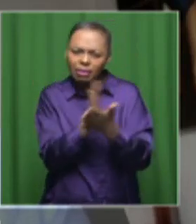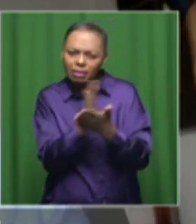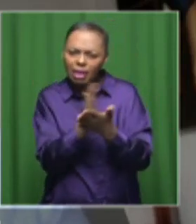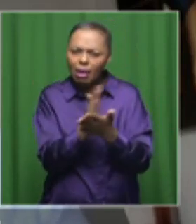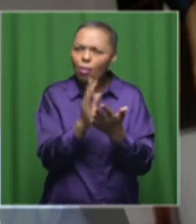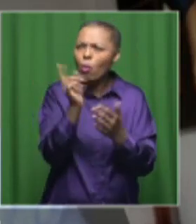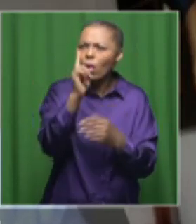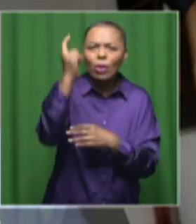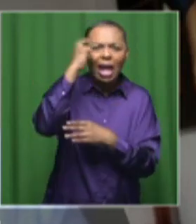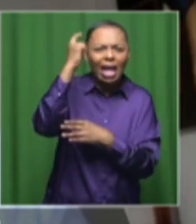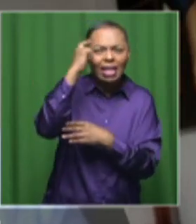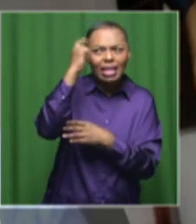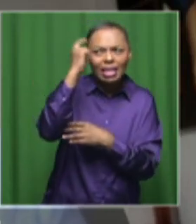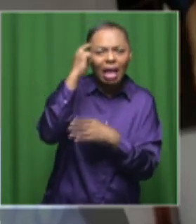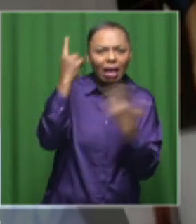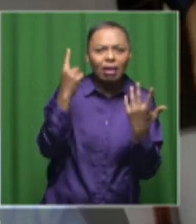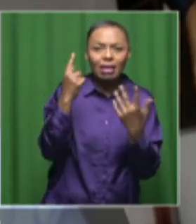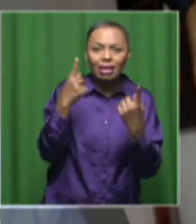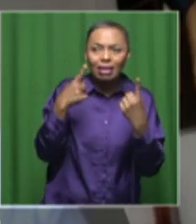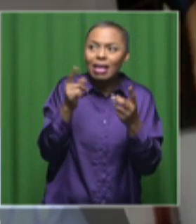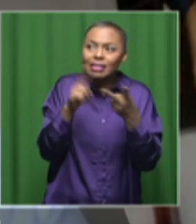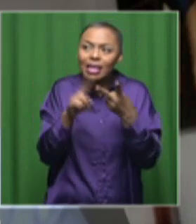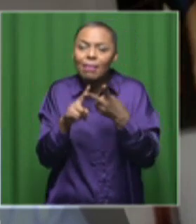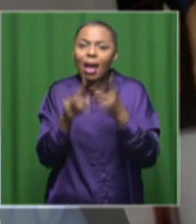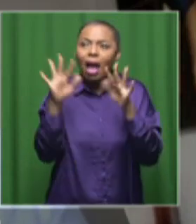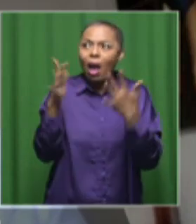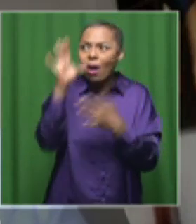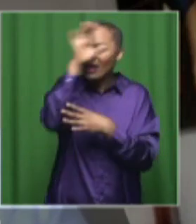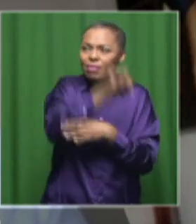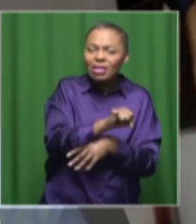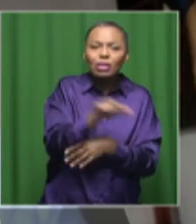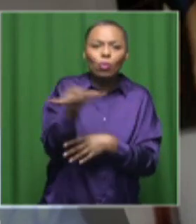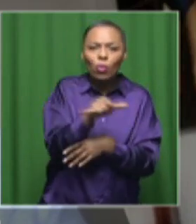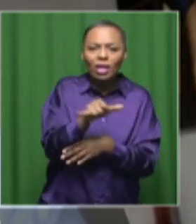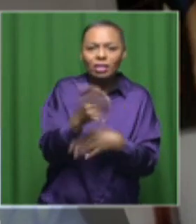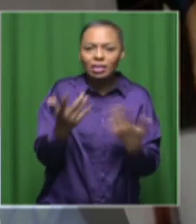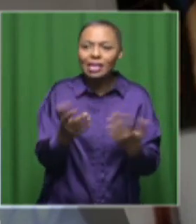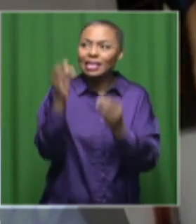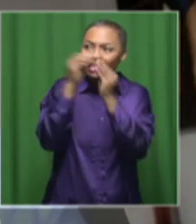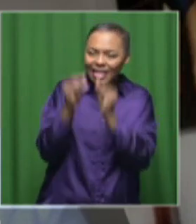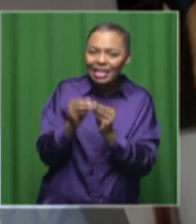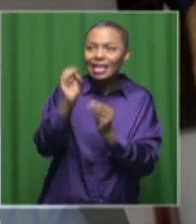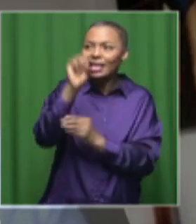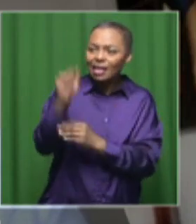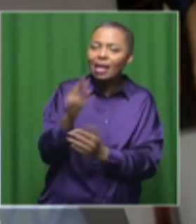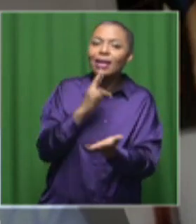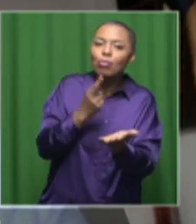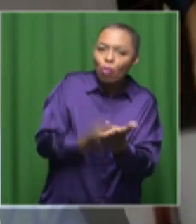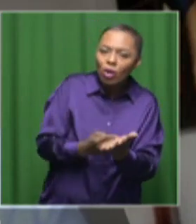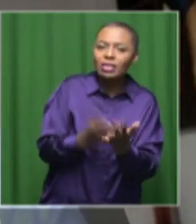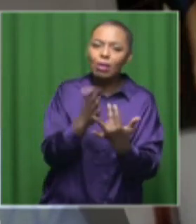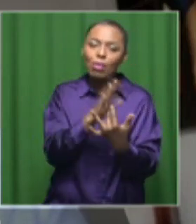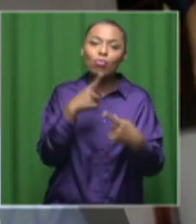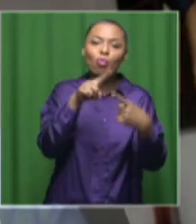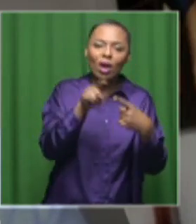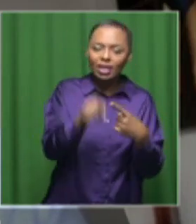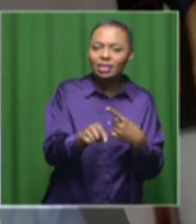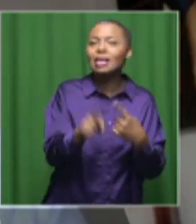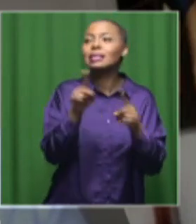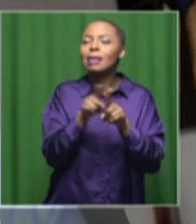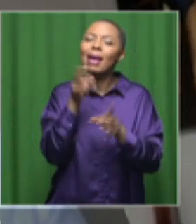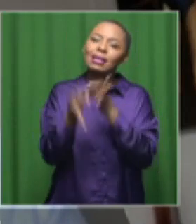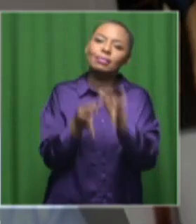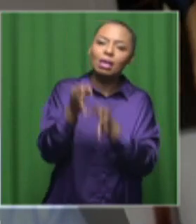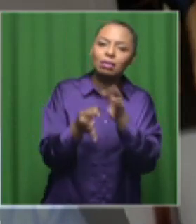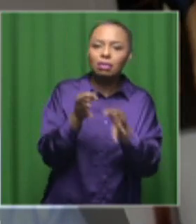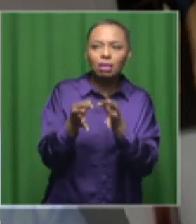think is an upper and a lower level of what the estimate might be. Typically, Stats SA report the midpoint, and so that's the kind of explanation